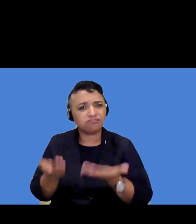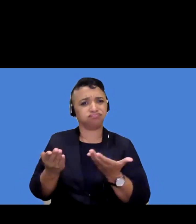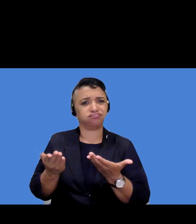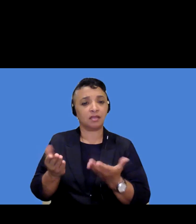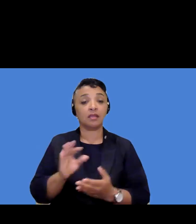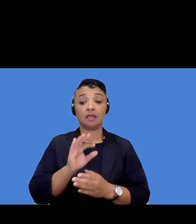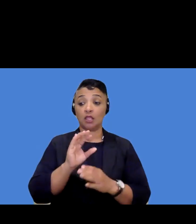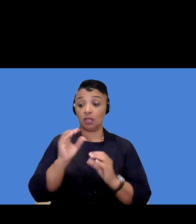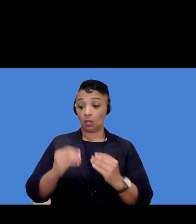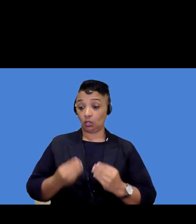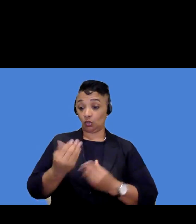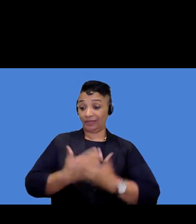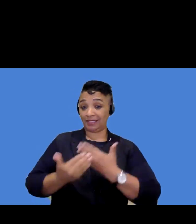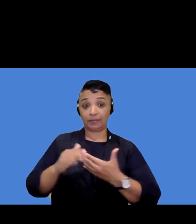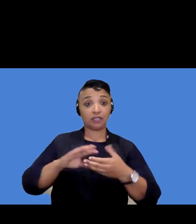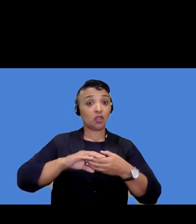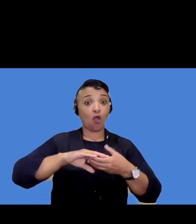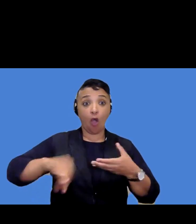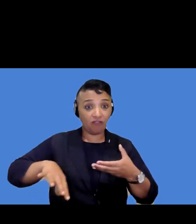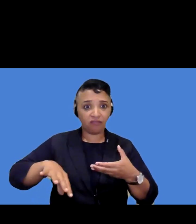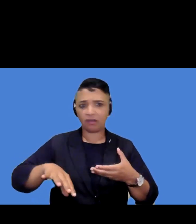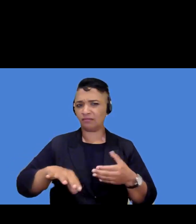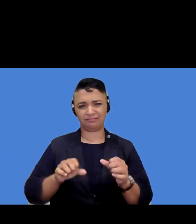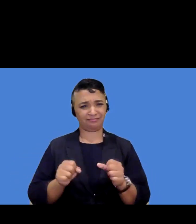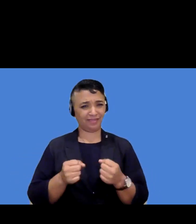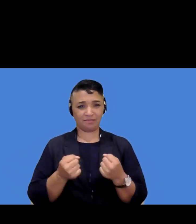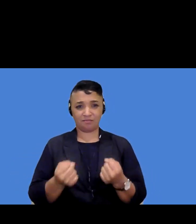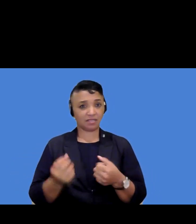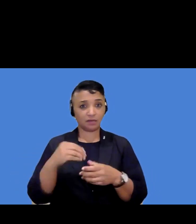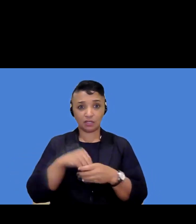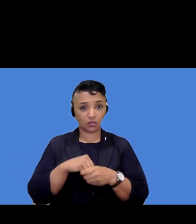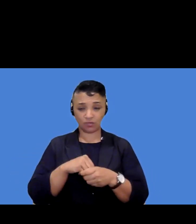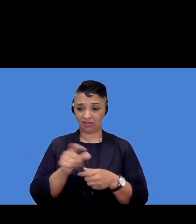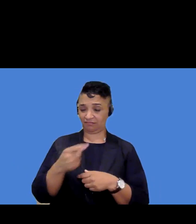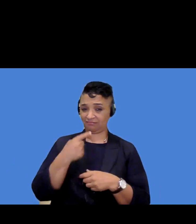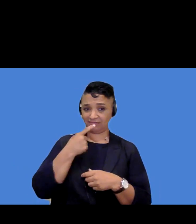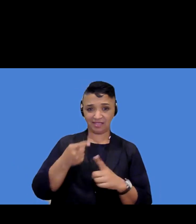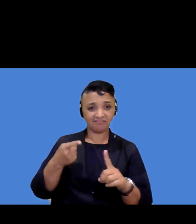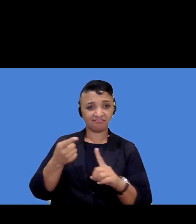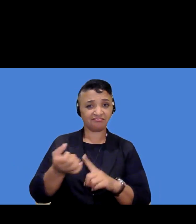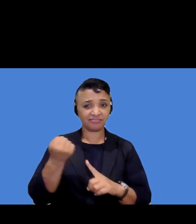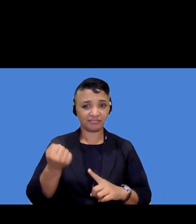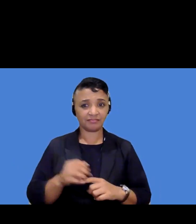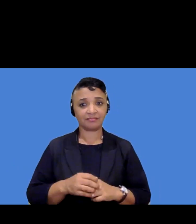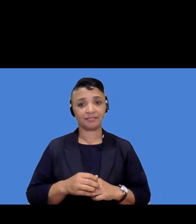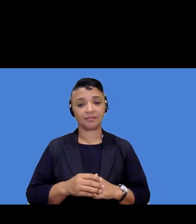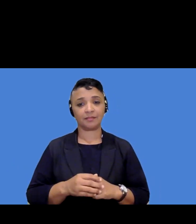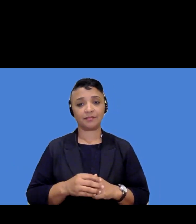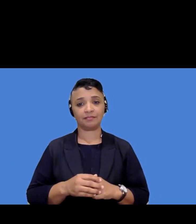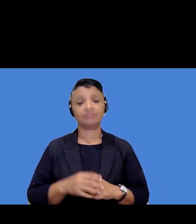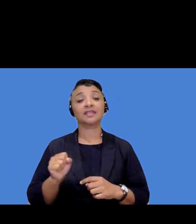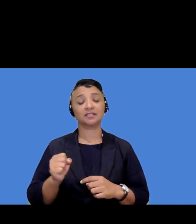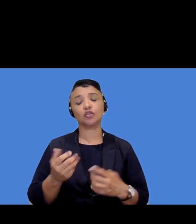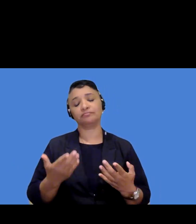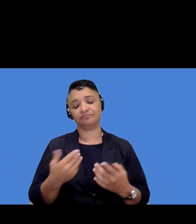young persons with disabilities, we cannot build the inclusive world we strive for. So, in that, I will say